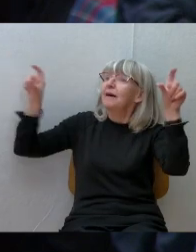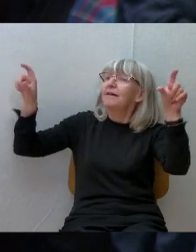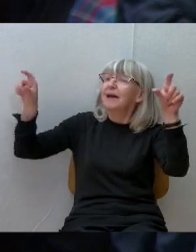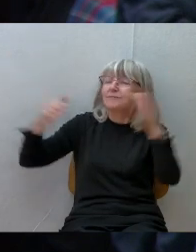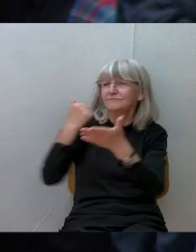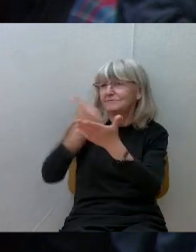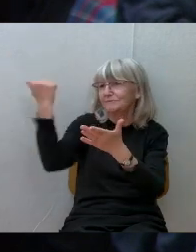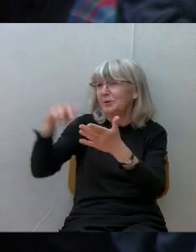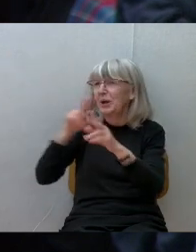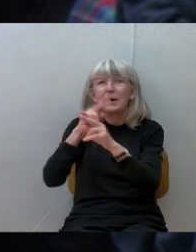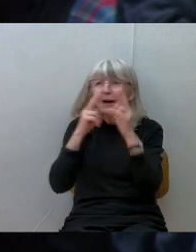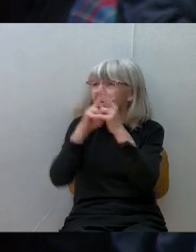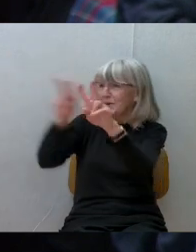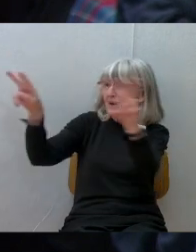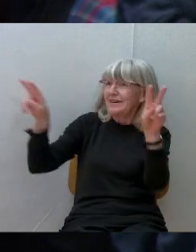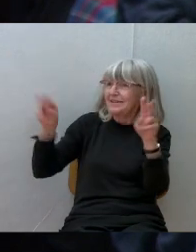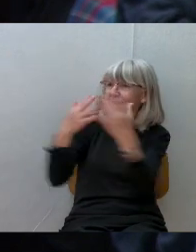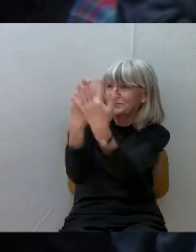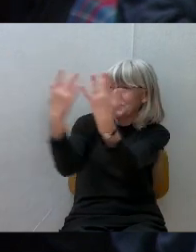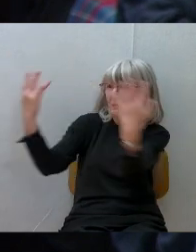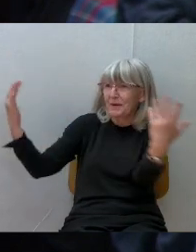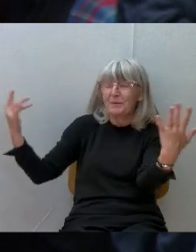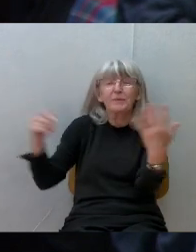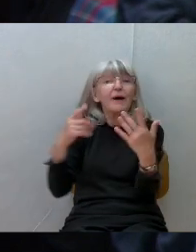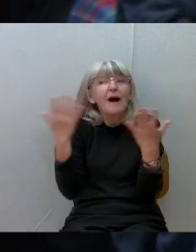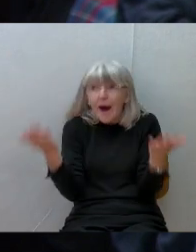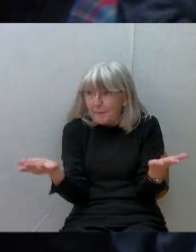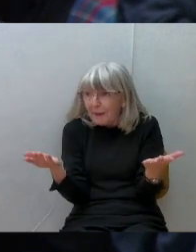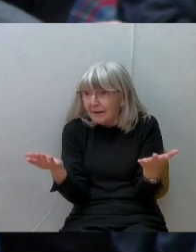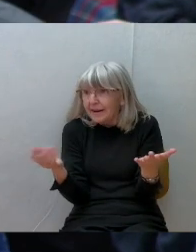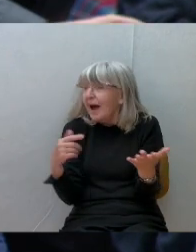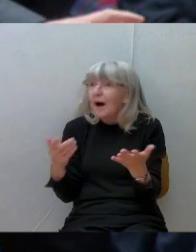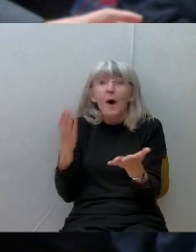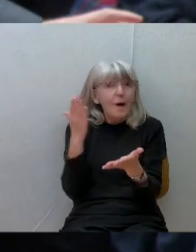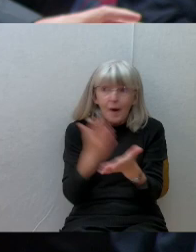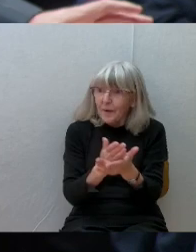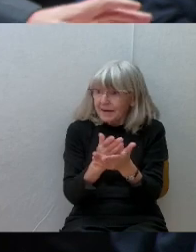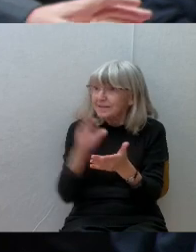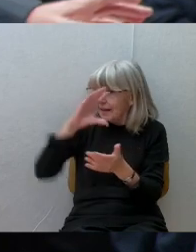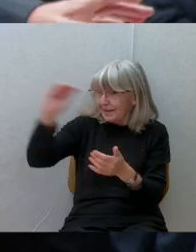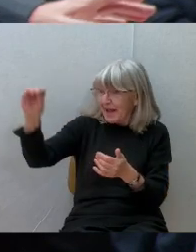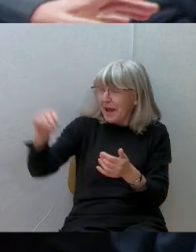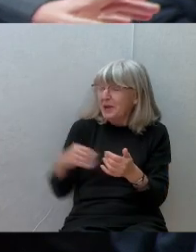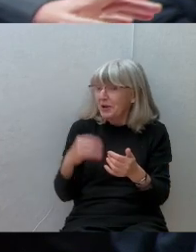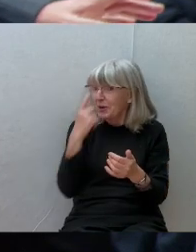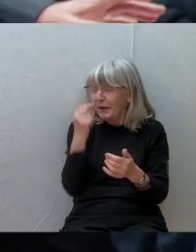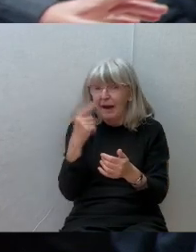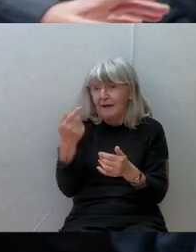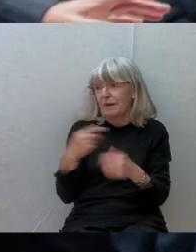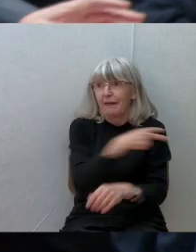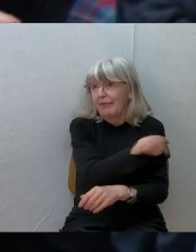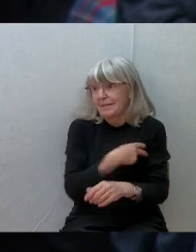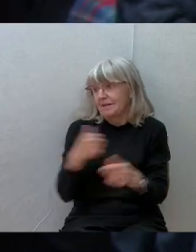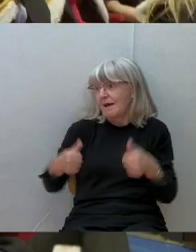this afternoon, but I assure you, as you stamp your feet, and this lot behind are pretty good at stamping their feet, so you